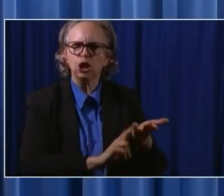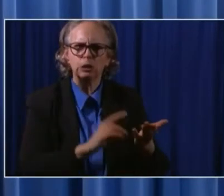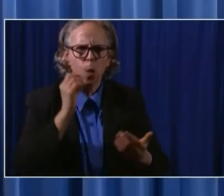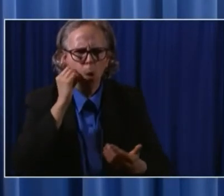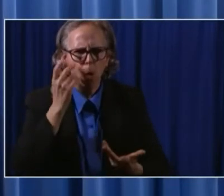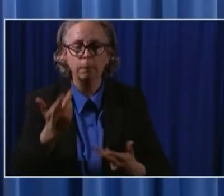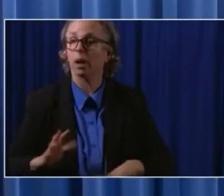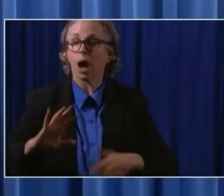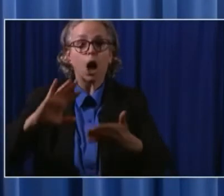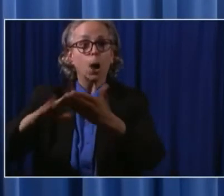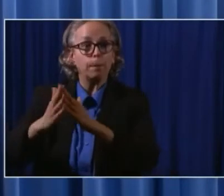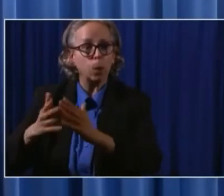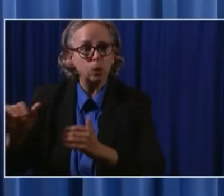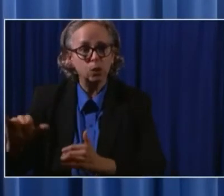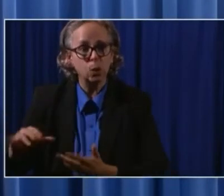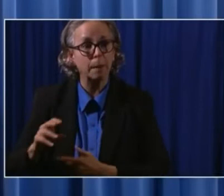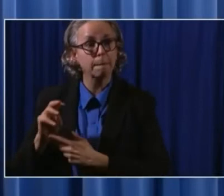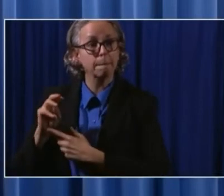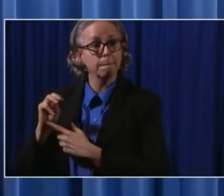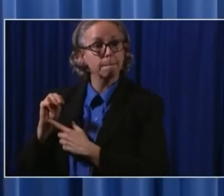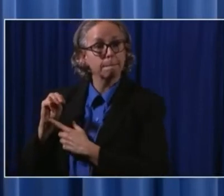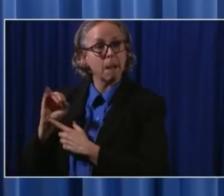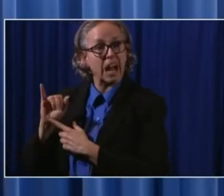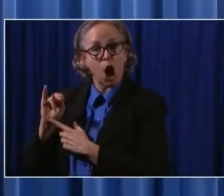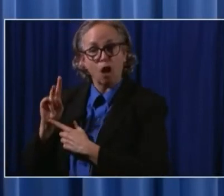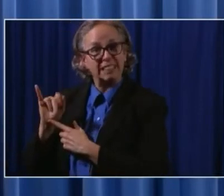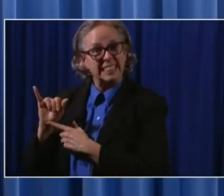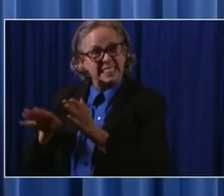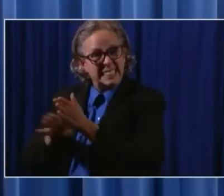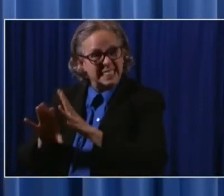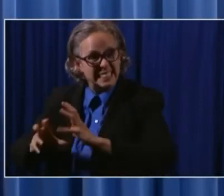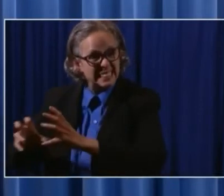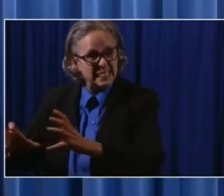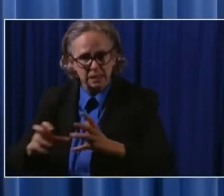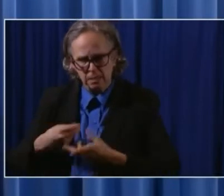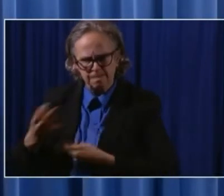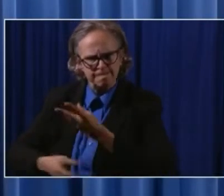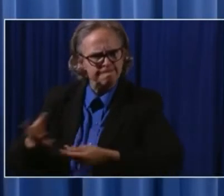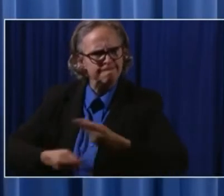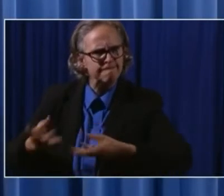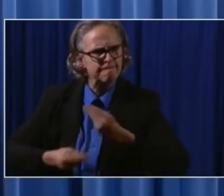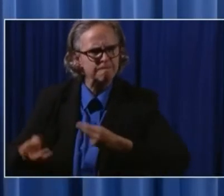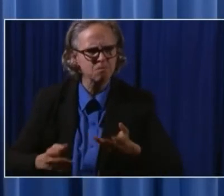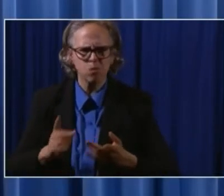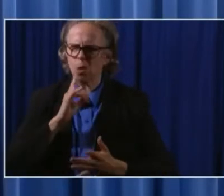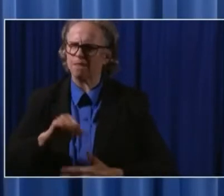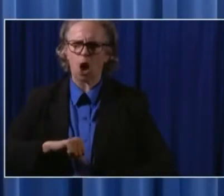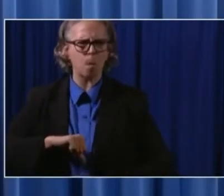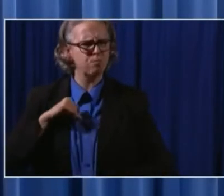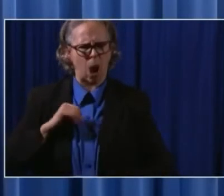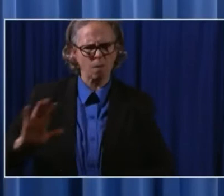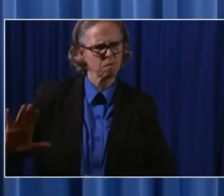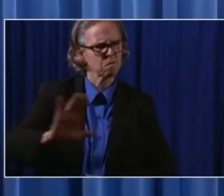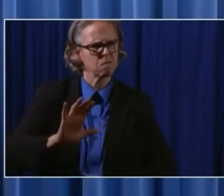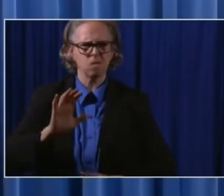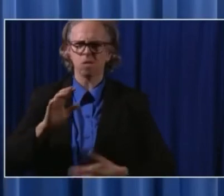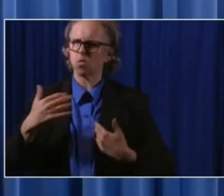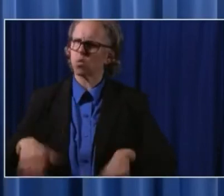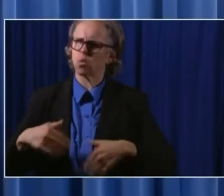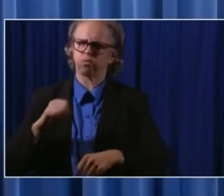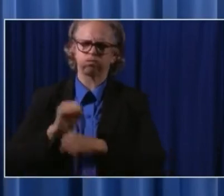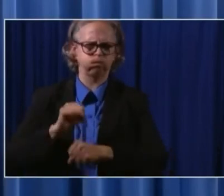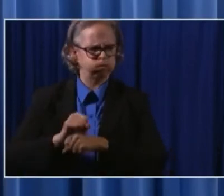other underrepresented communities, and making sure that their testing is being done there. So we're very proud of our Guard, and we're going to continue them working.